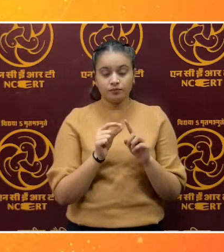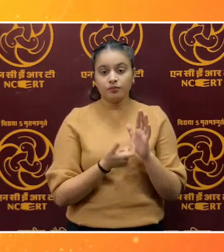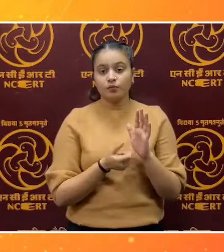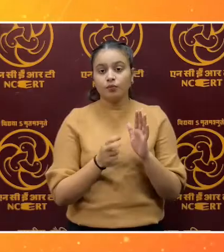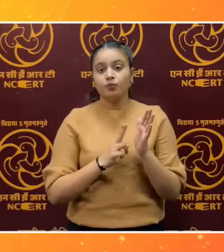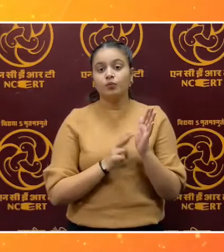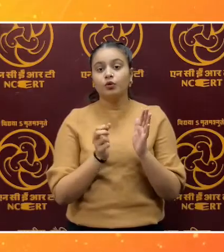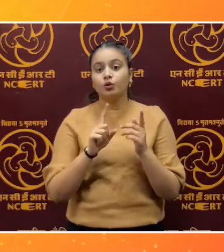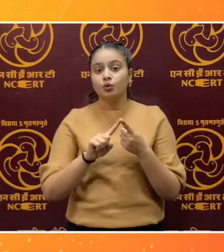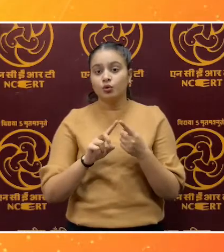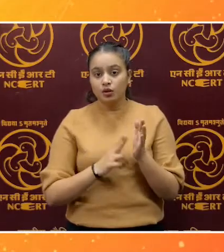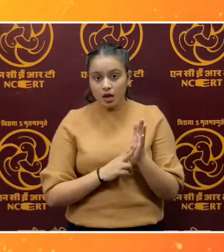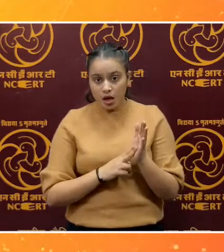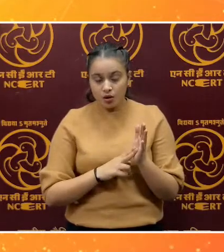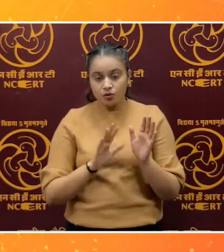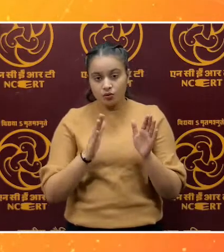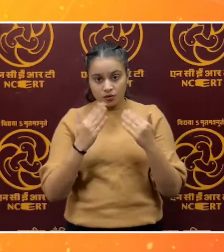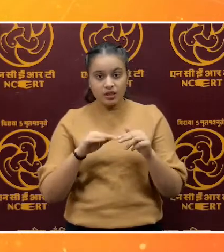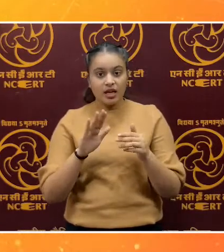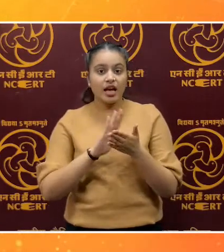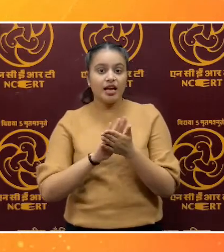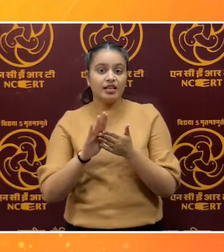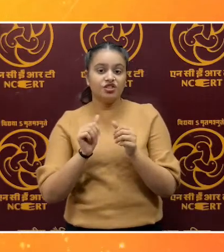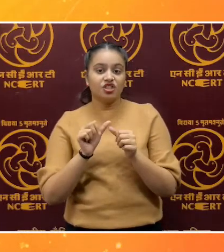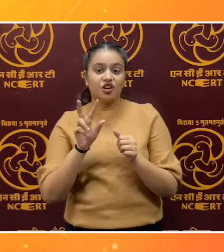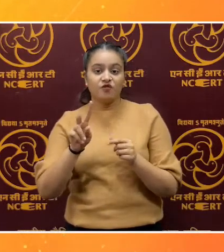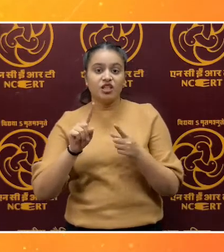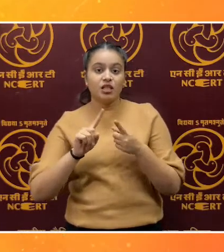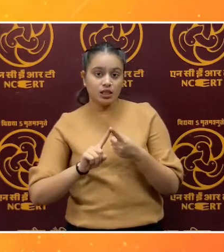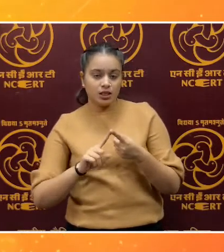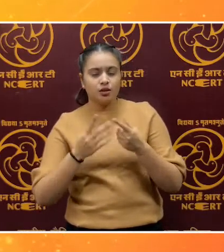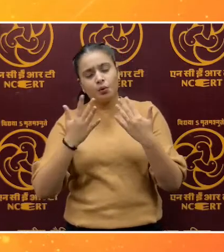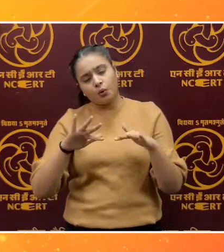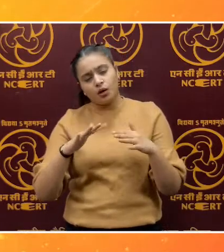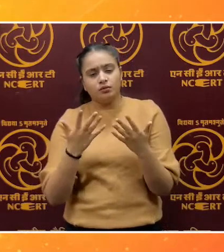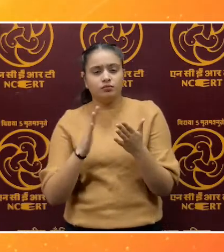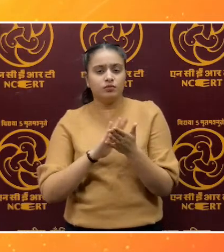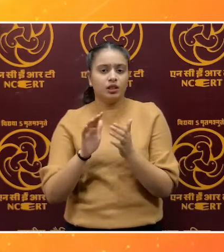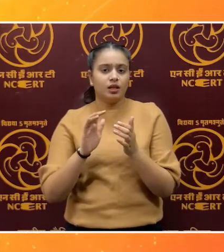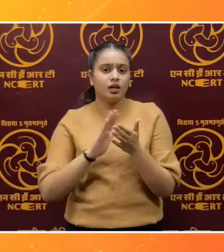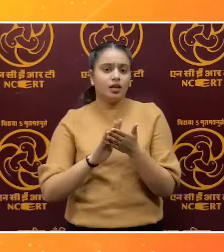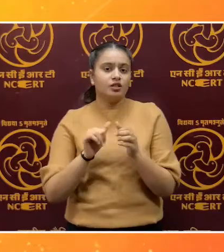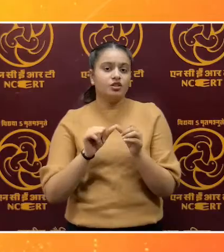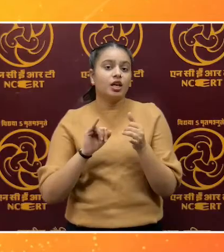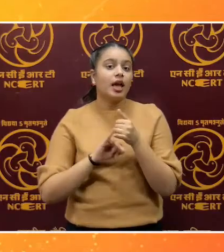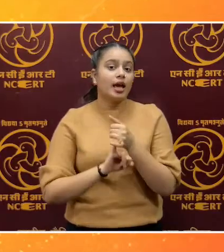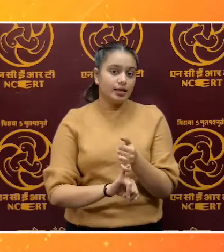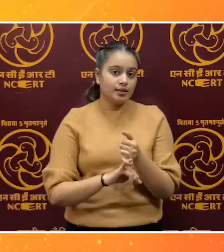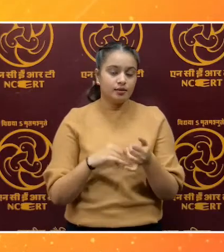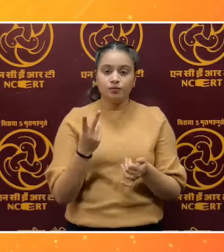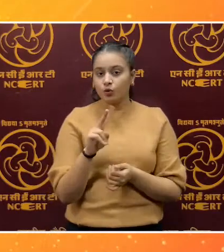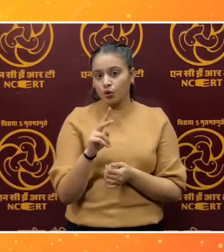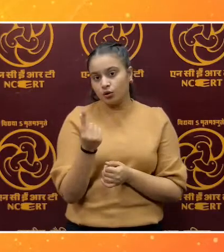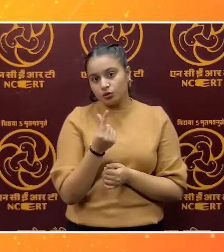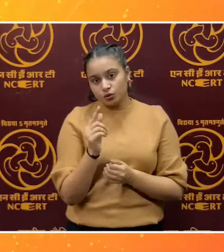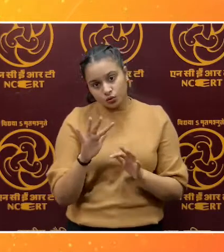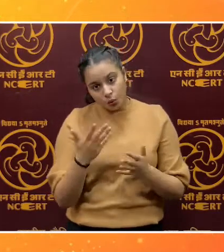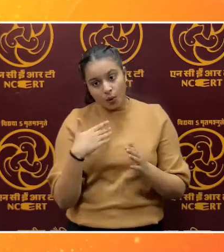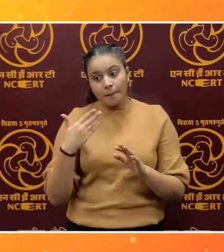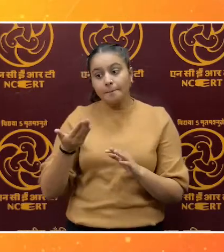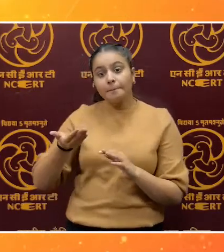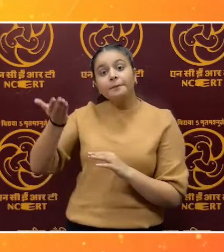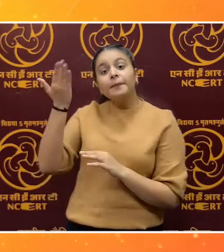used for myself. That's a subject. Have or has is used in present perfect tense. And then the